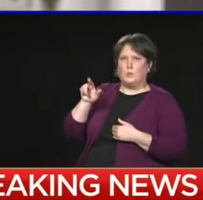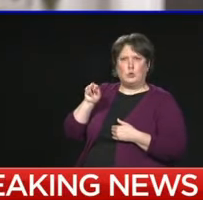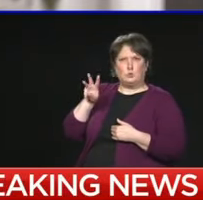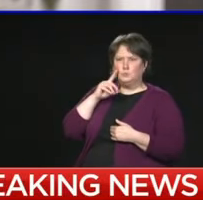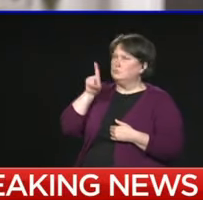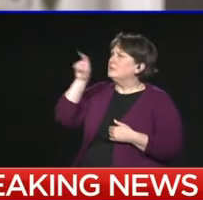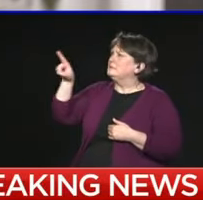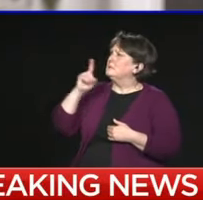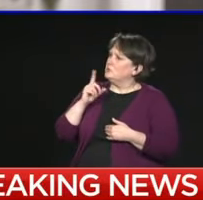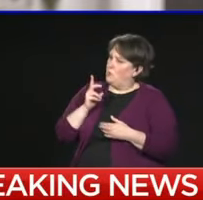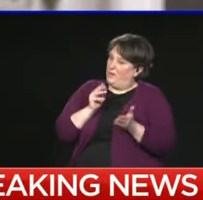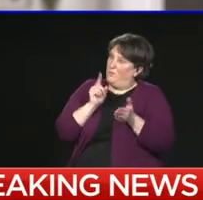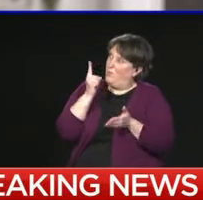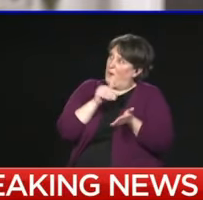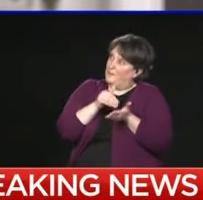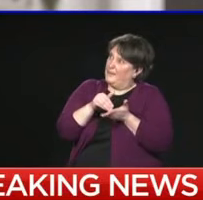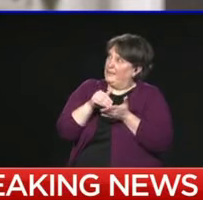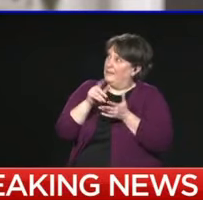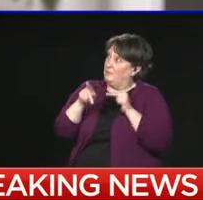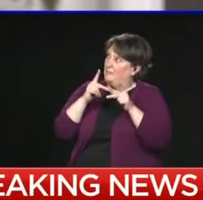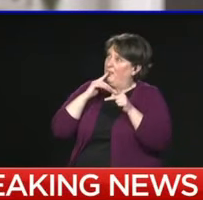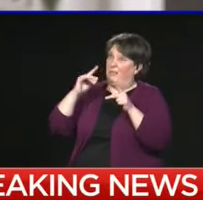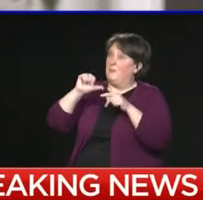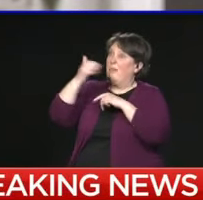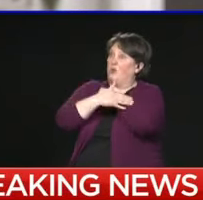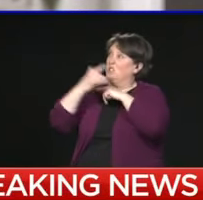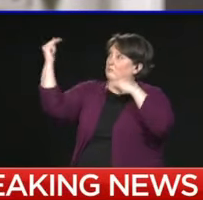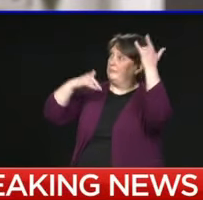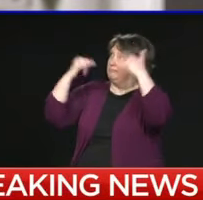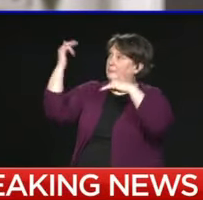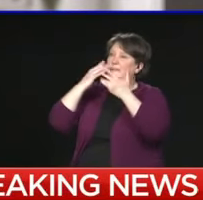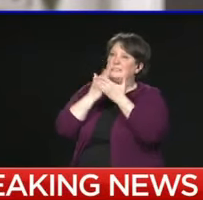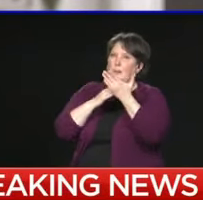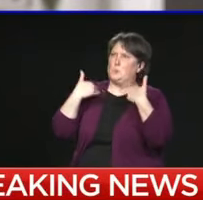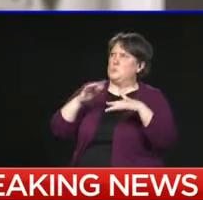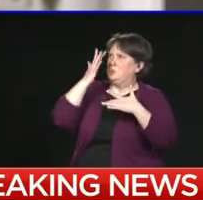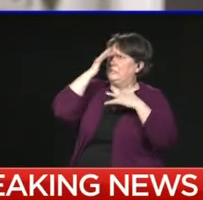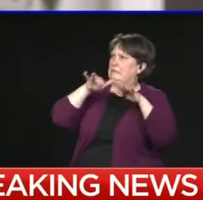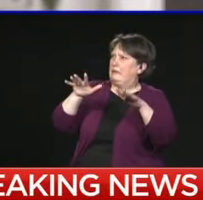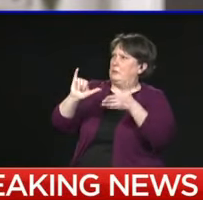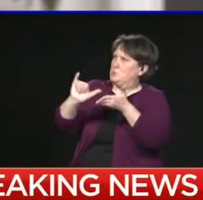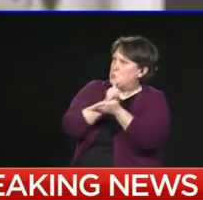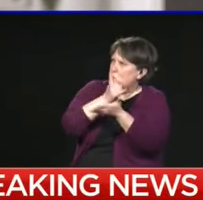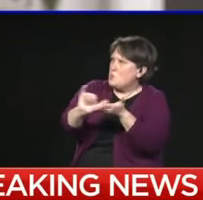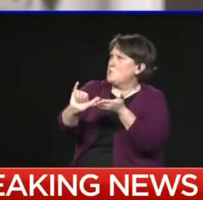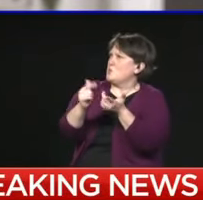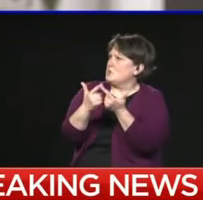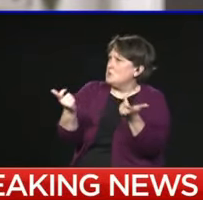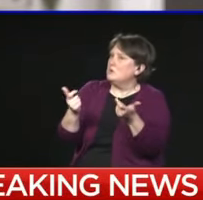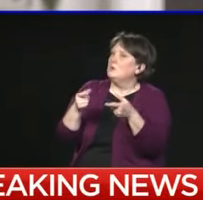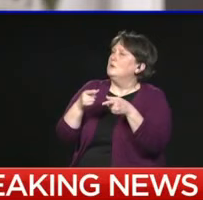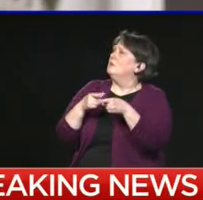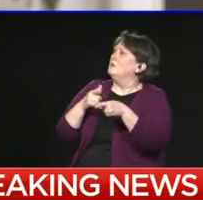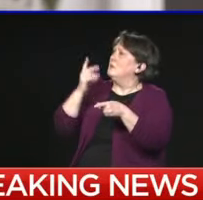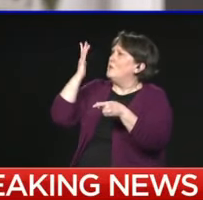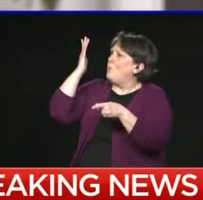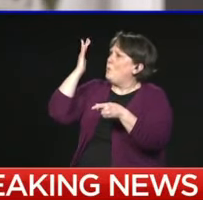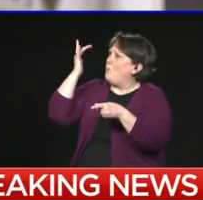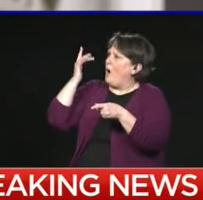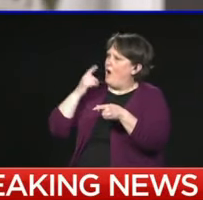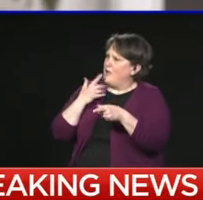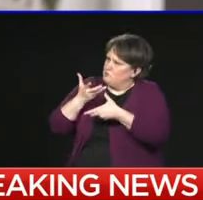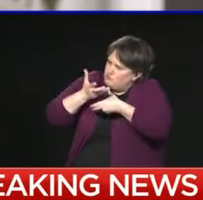than 1 million Canadians returning from overseas, especially in hotspots like Europe and New York City, why are we relying on the